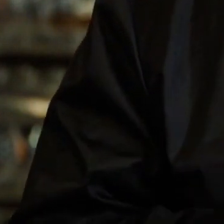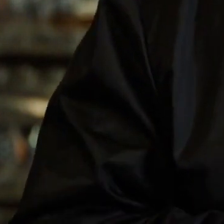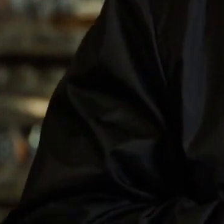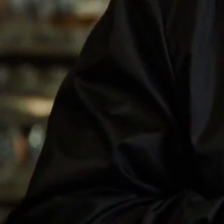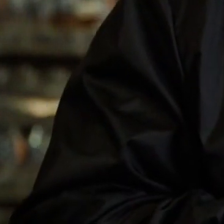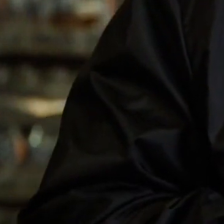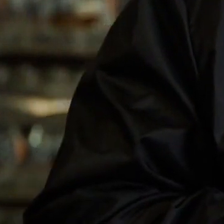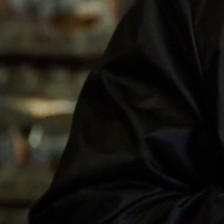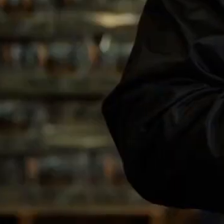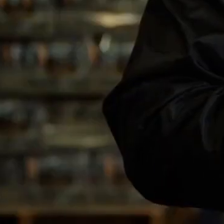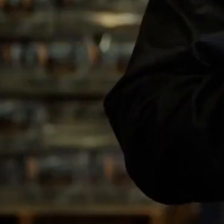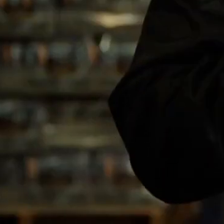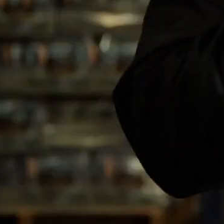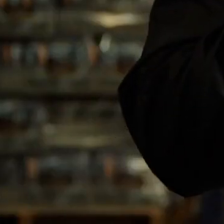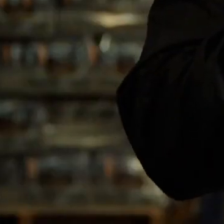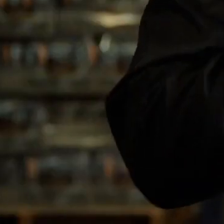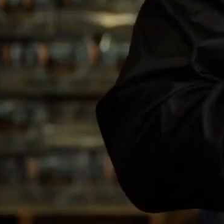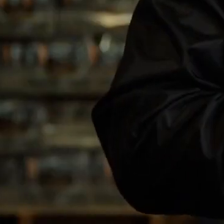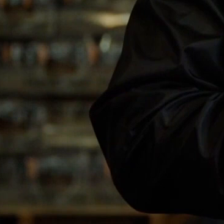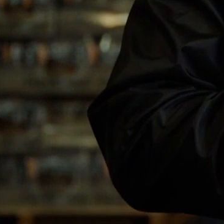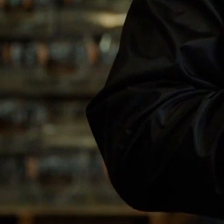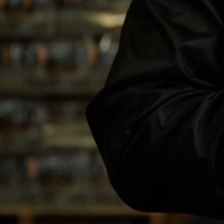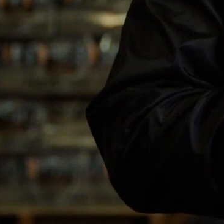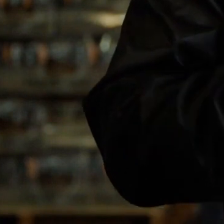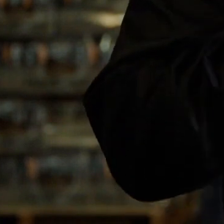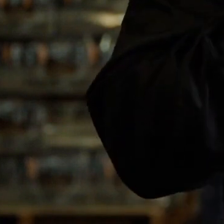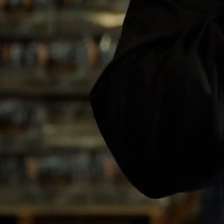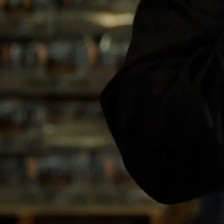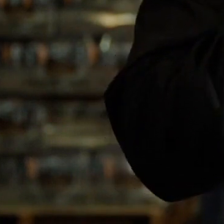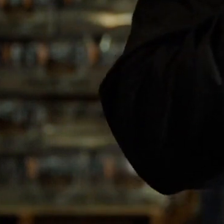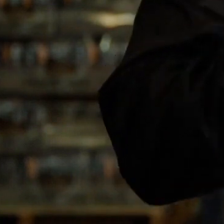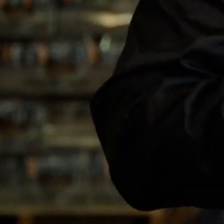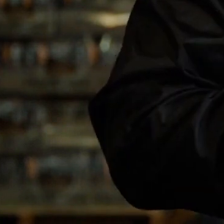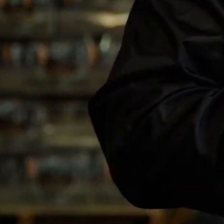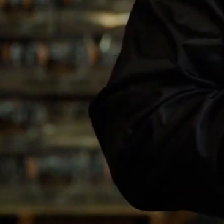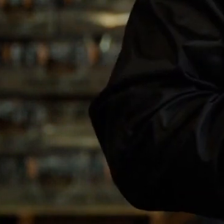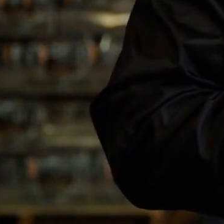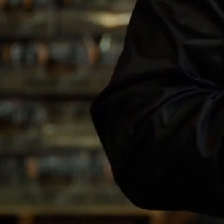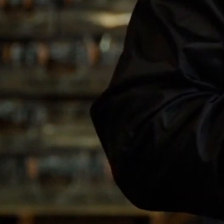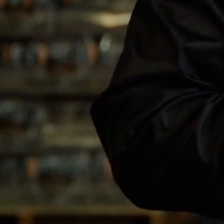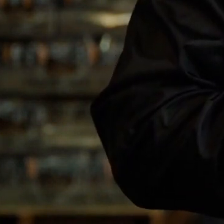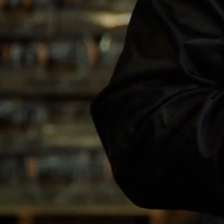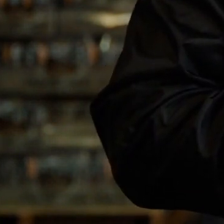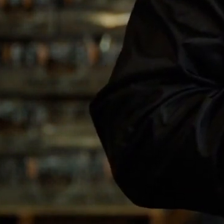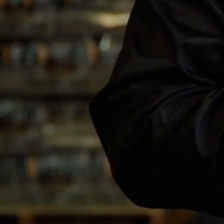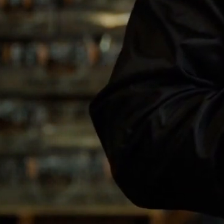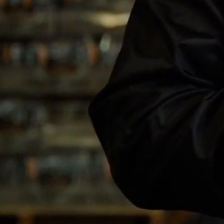seeing desperate faces. So with your help, we're going to go well beyond 10